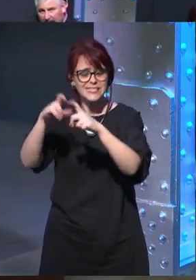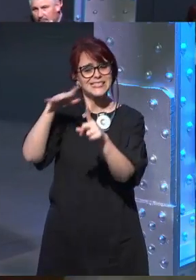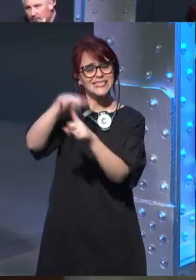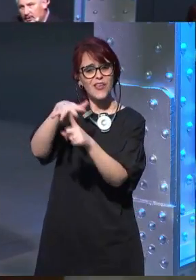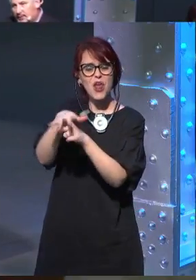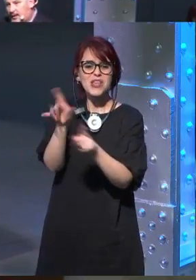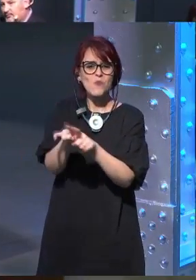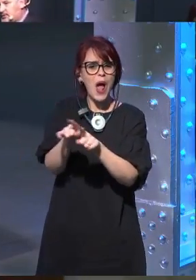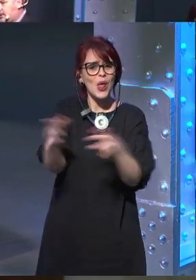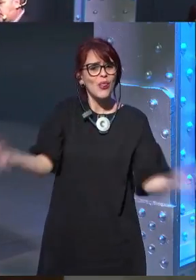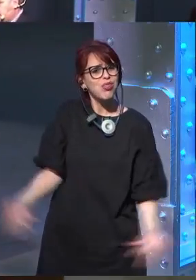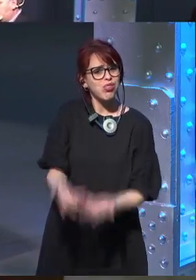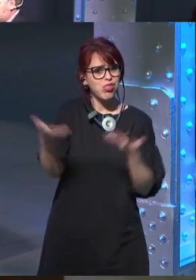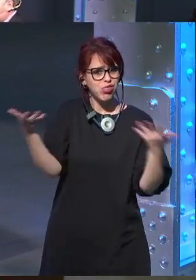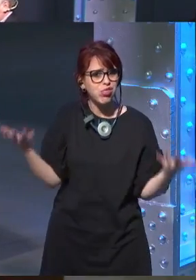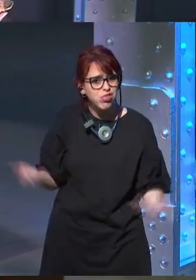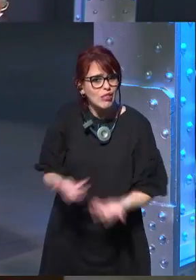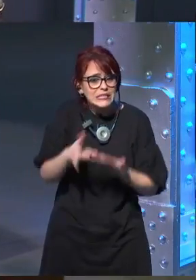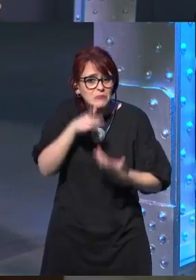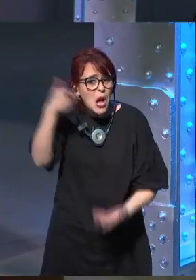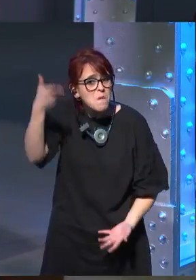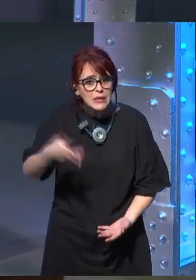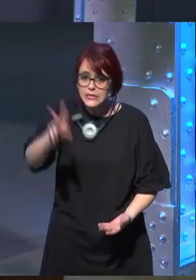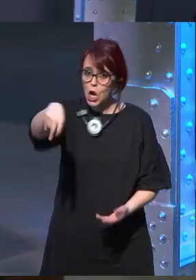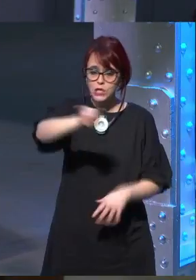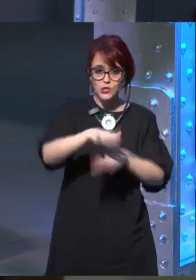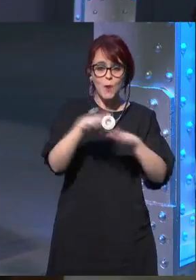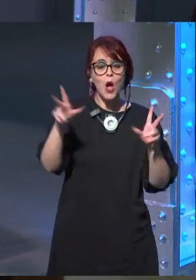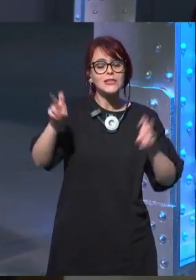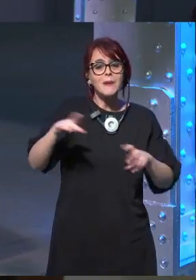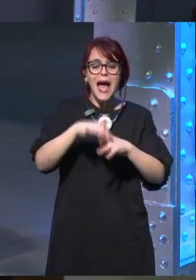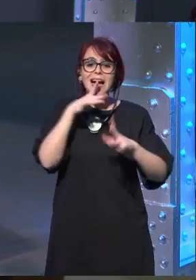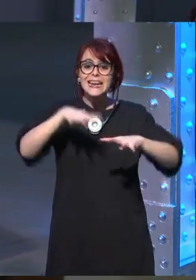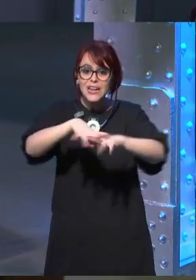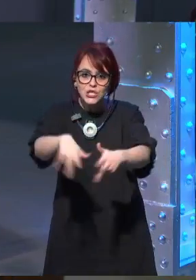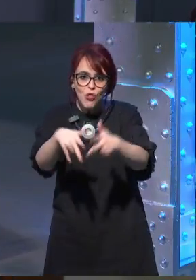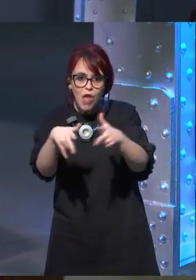metrics. Completely, absolutely irrelevant to how good you are on social and digital media.